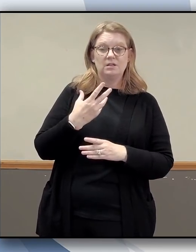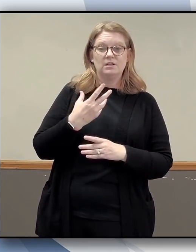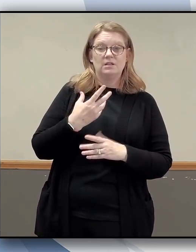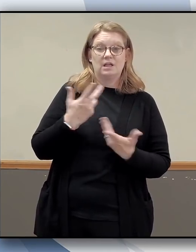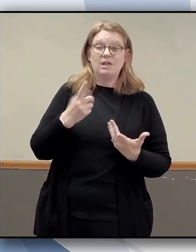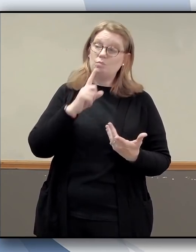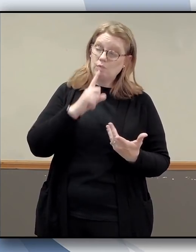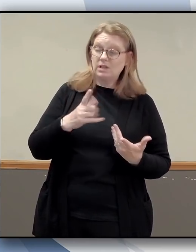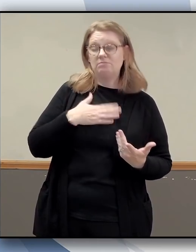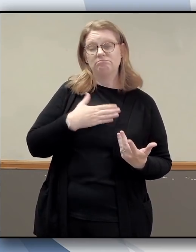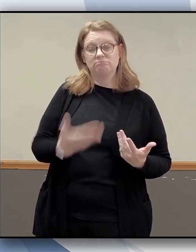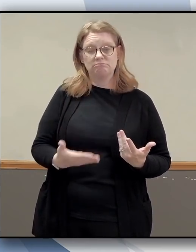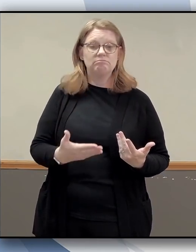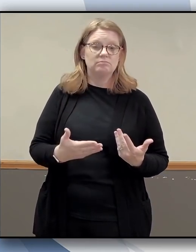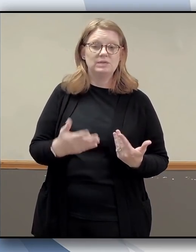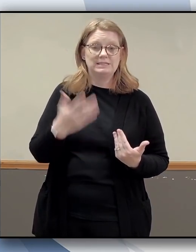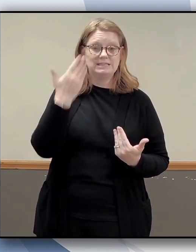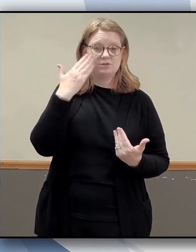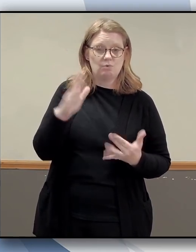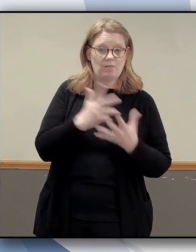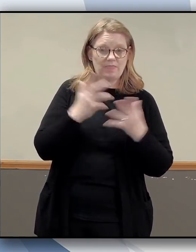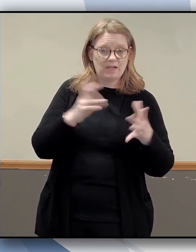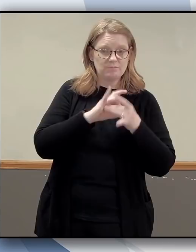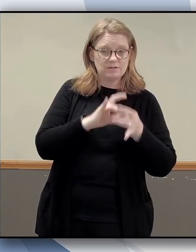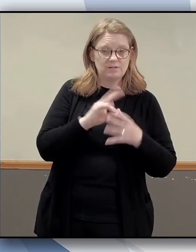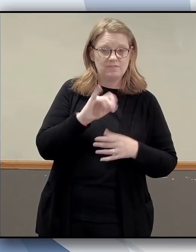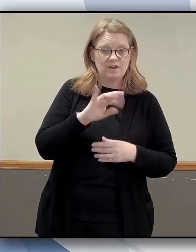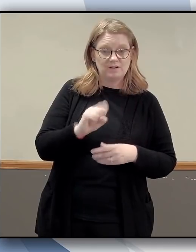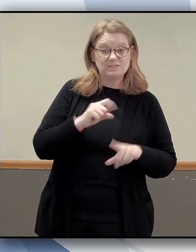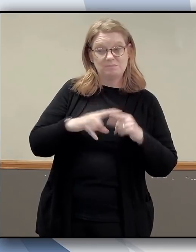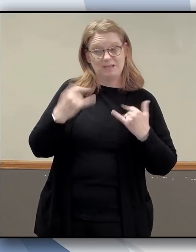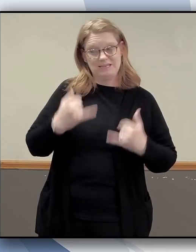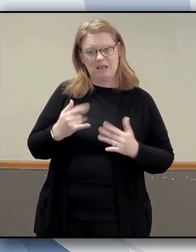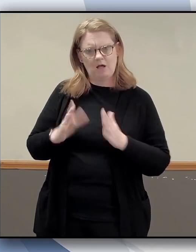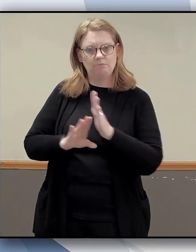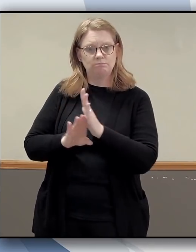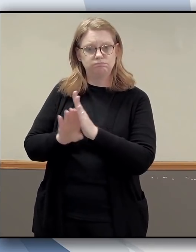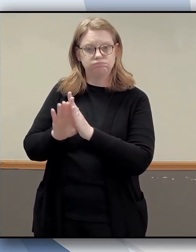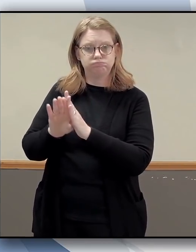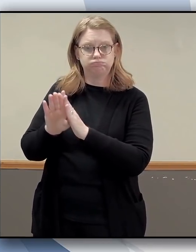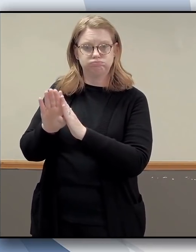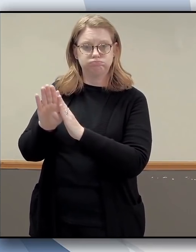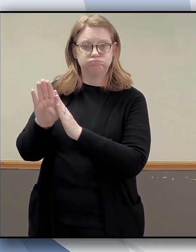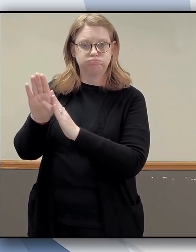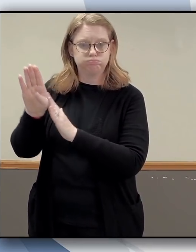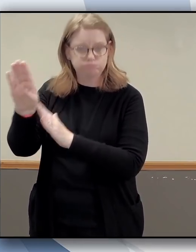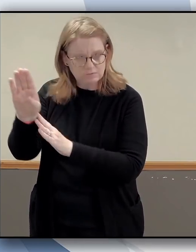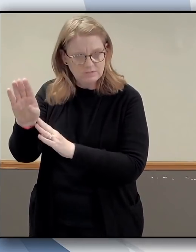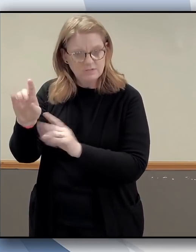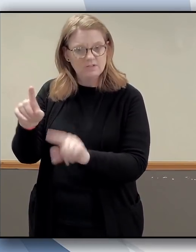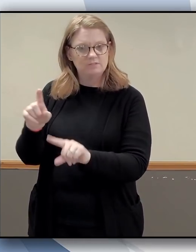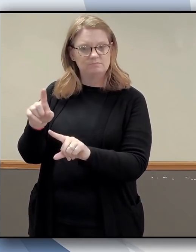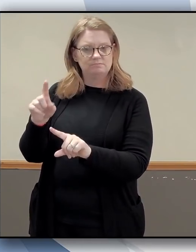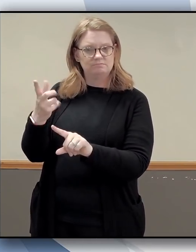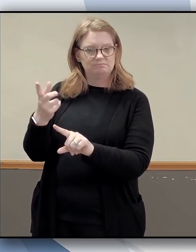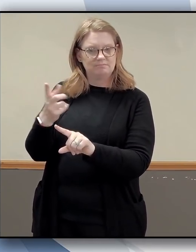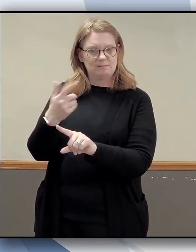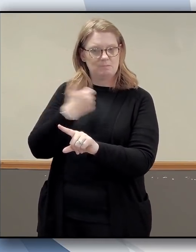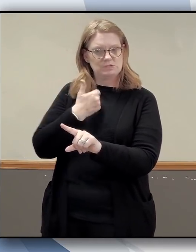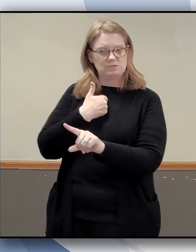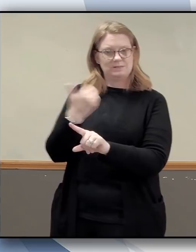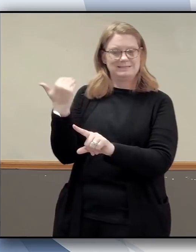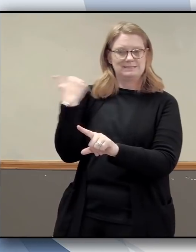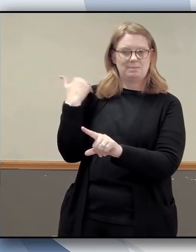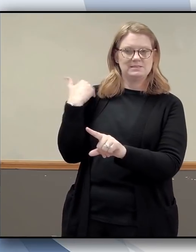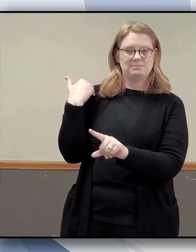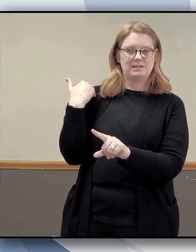about the virus. But as things continue to trend in the wrong direction with no end in sight, is there a point where personal